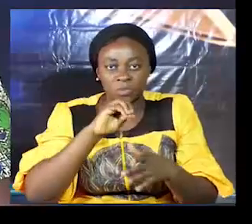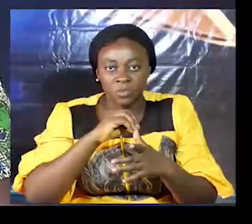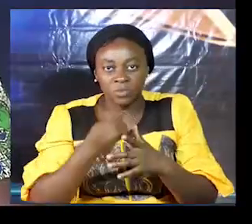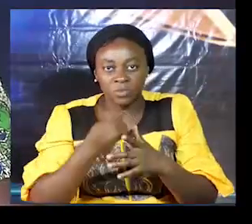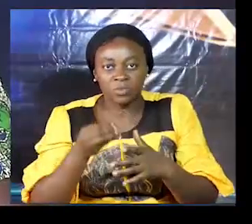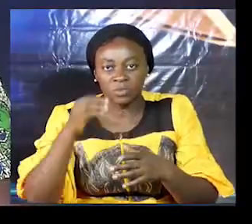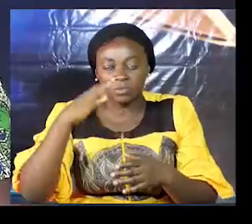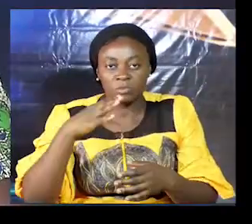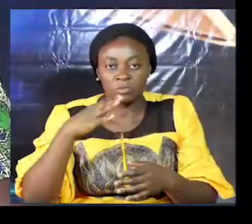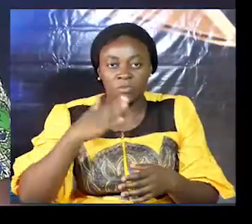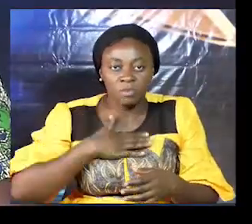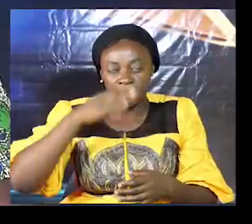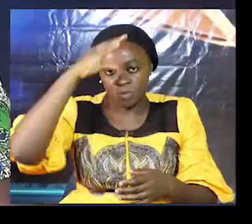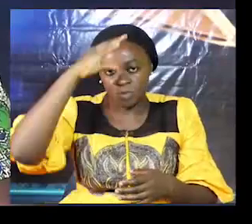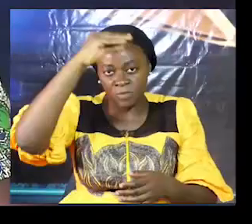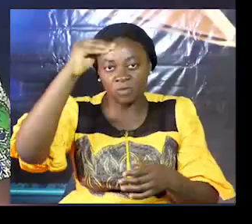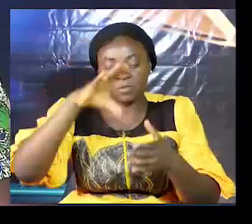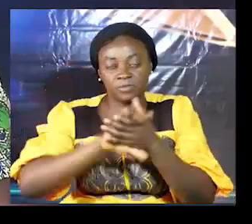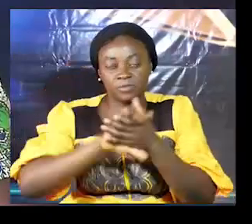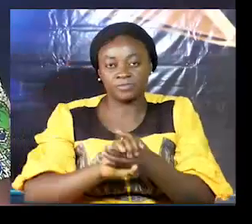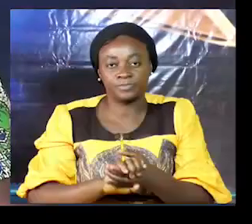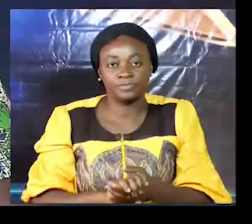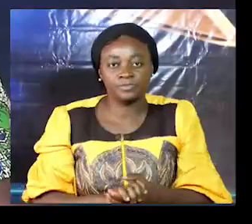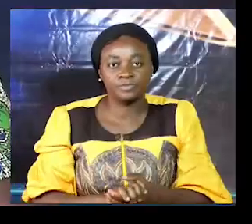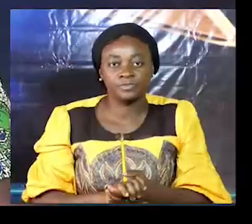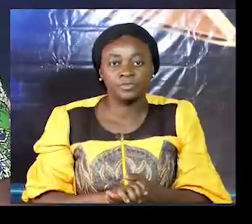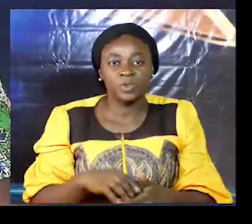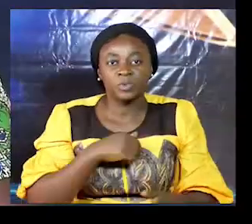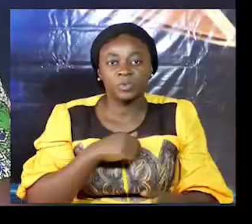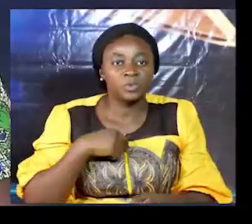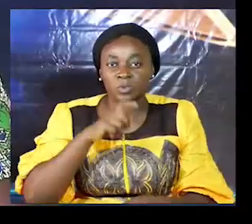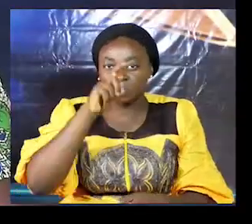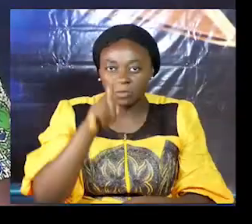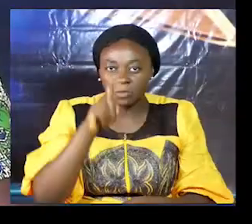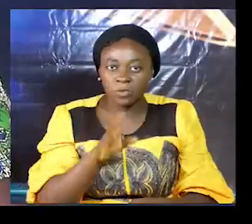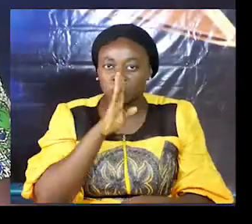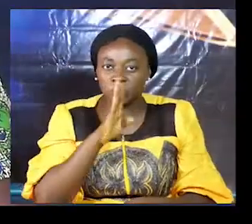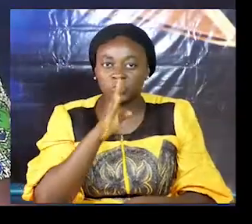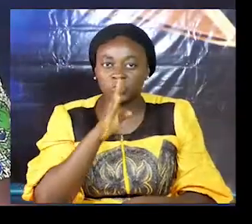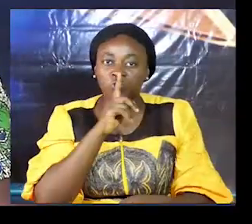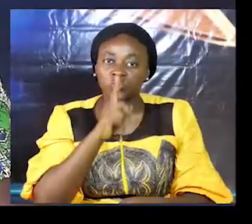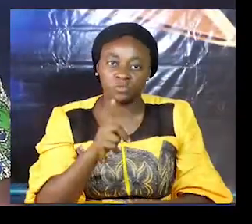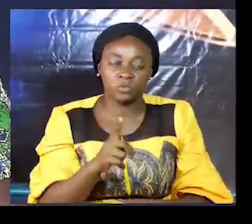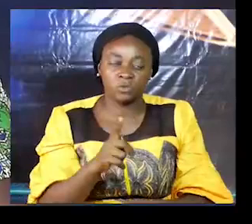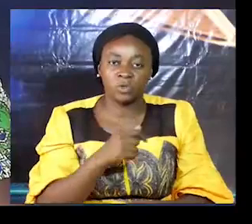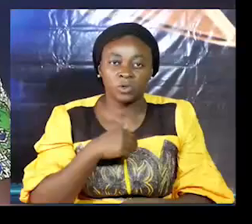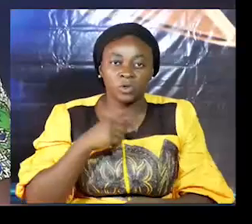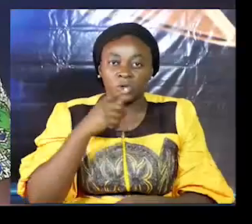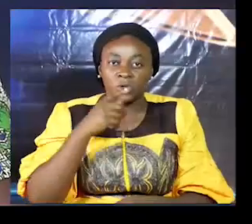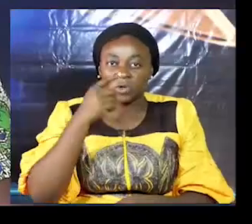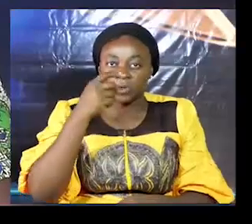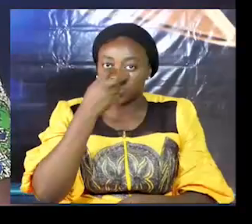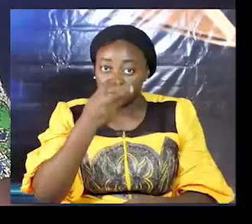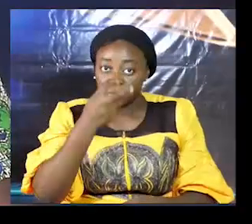And then we saw how the man of God highlighted that there are some people you don't need to pray about when you are thinking of the choice of